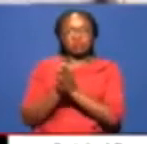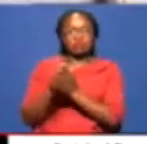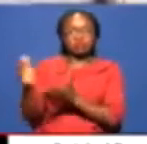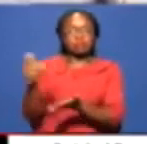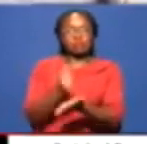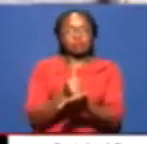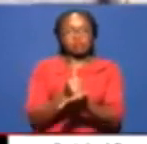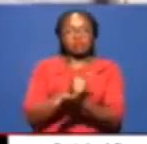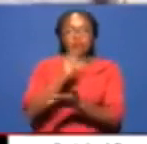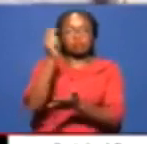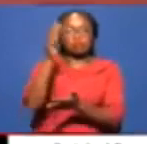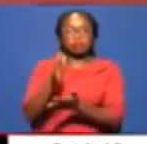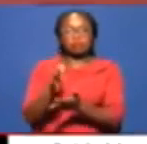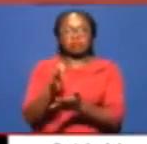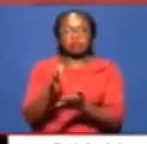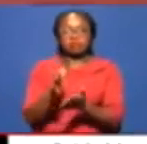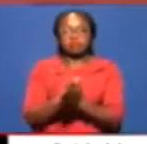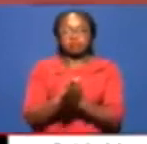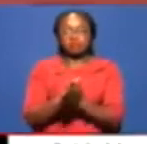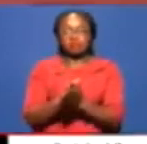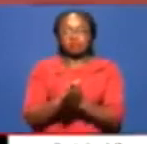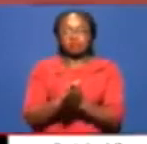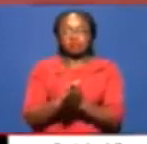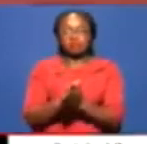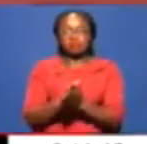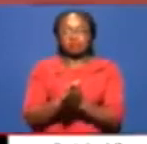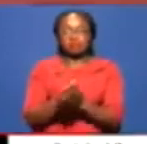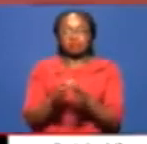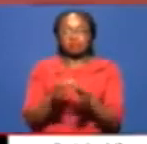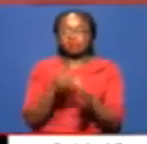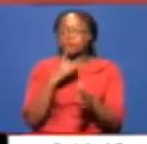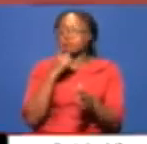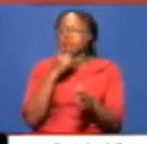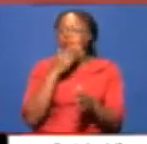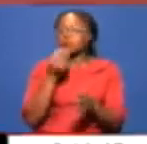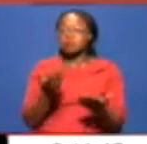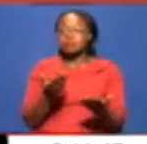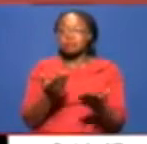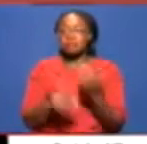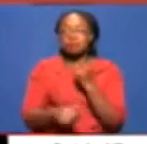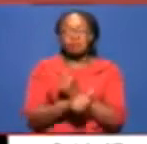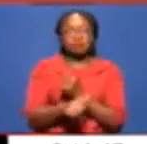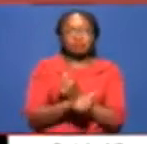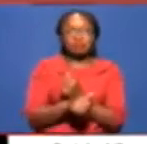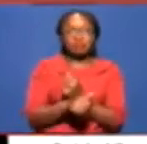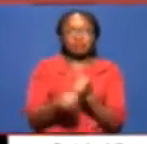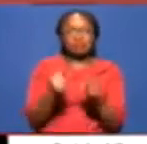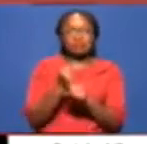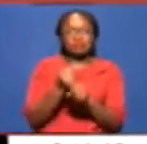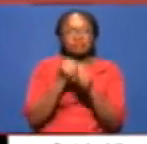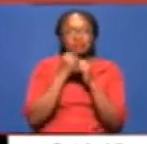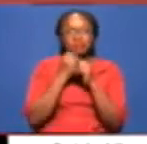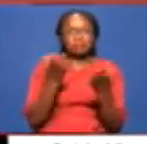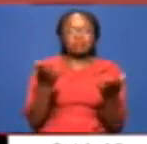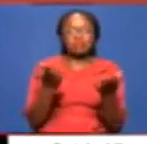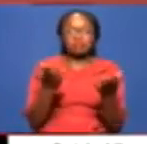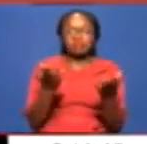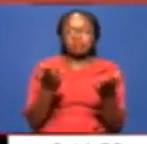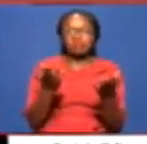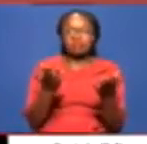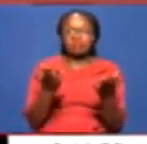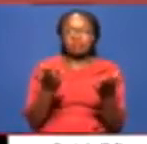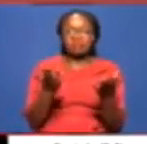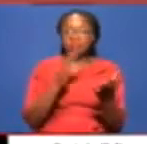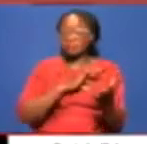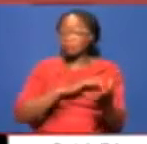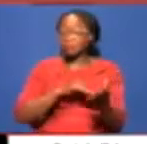a Kenyan as a racist, as a white man. I mean, it's dangerous. It doesn't do any good to the